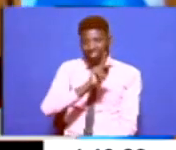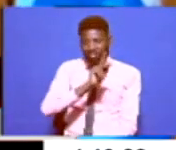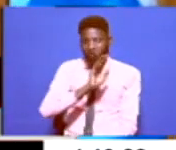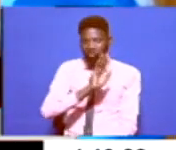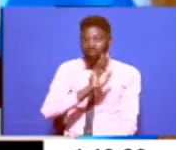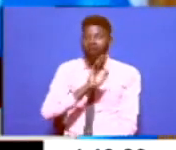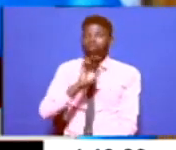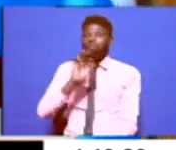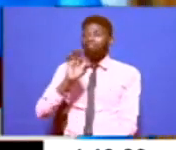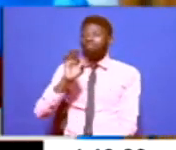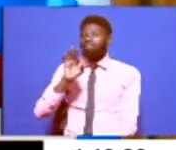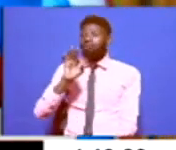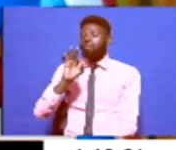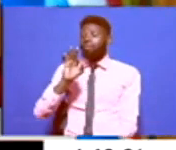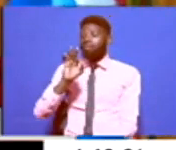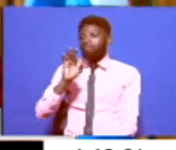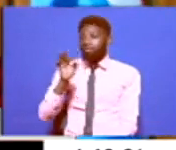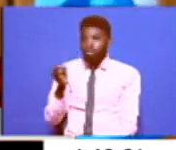3,000,